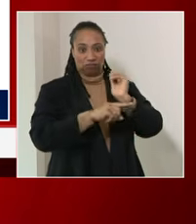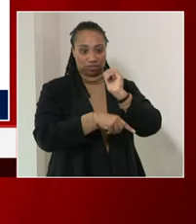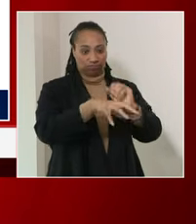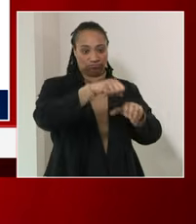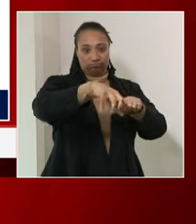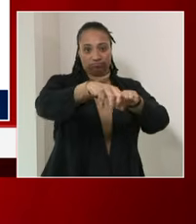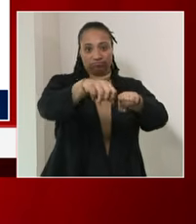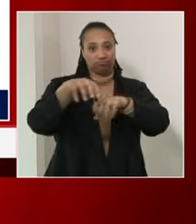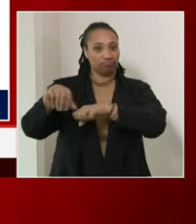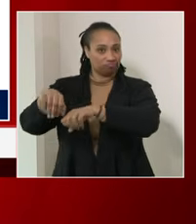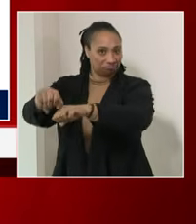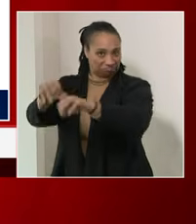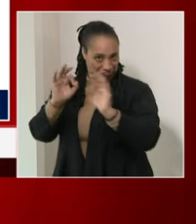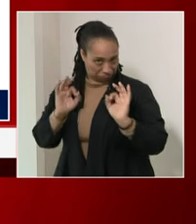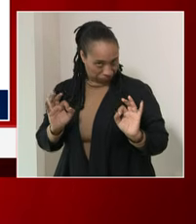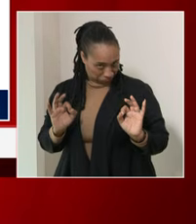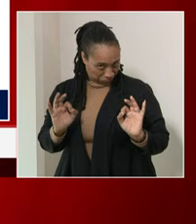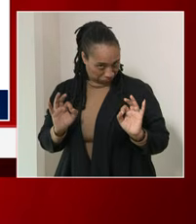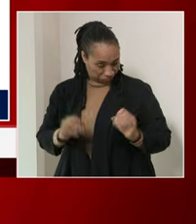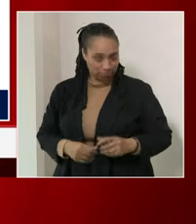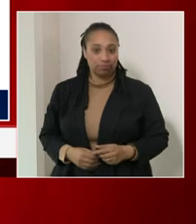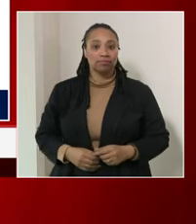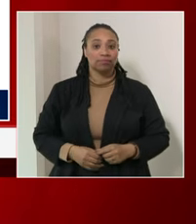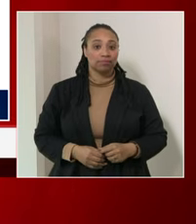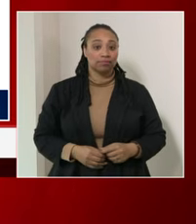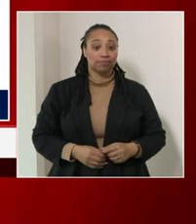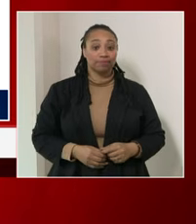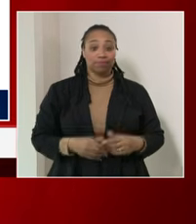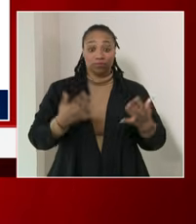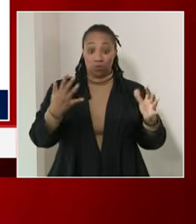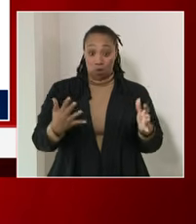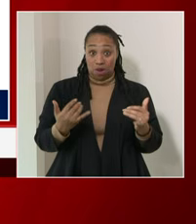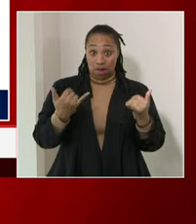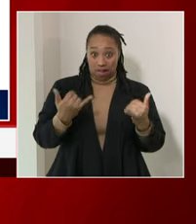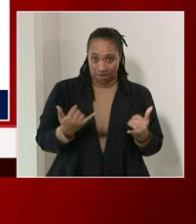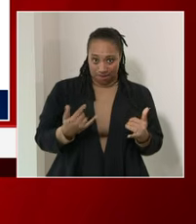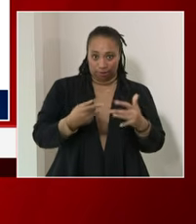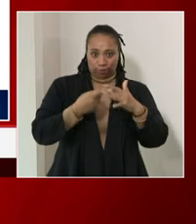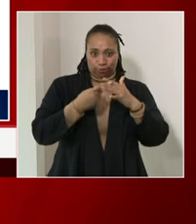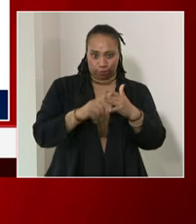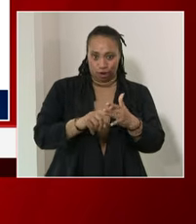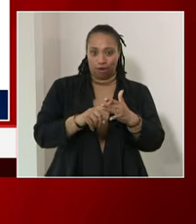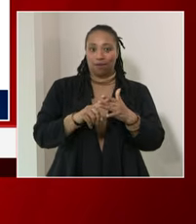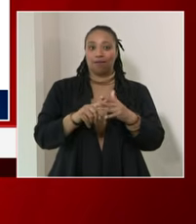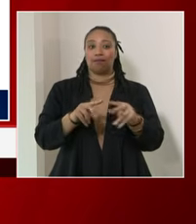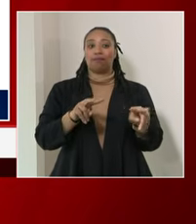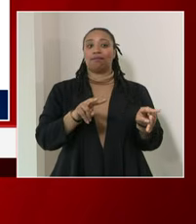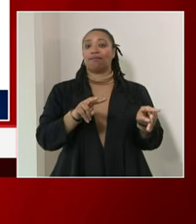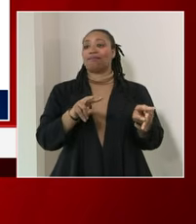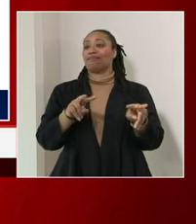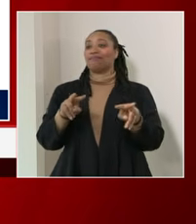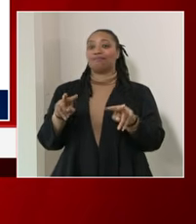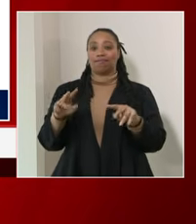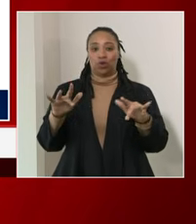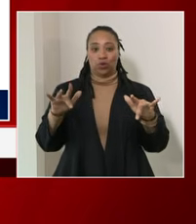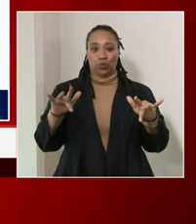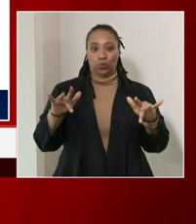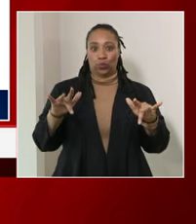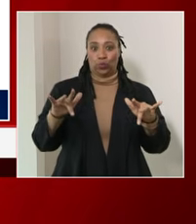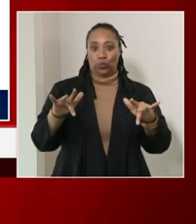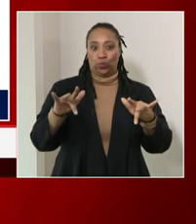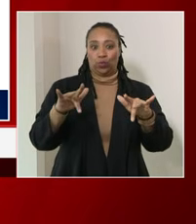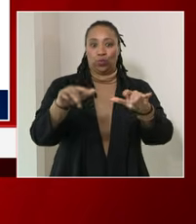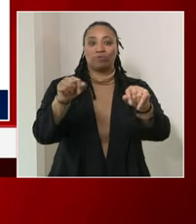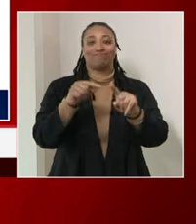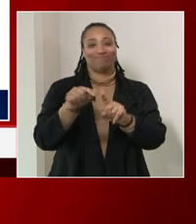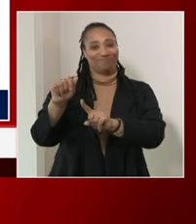as going in to begin to clear pathways and alleys for their Monday and Tuesday routes. So I'm